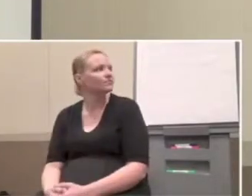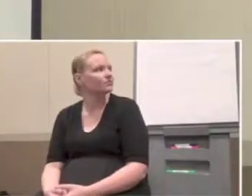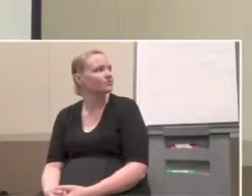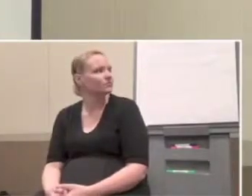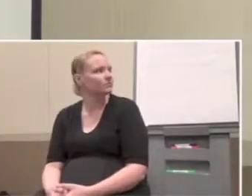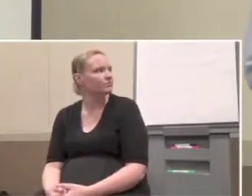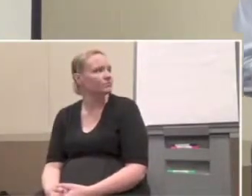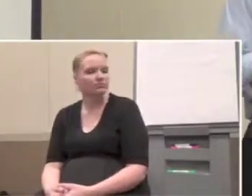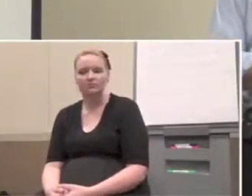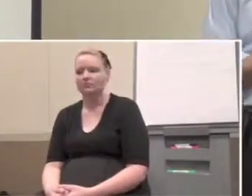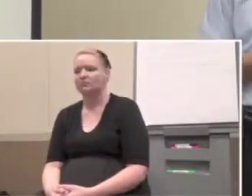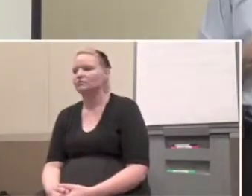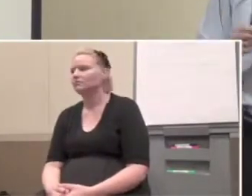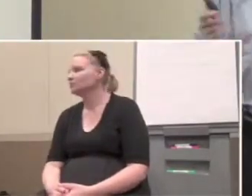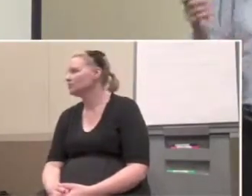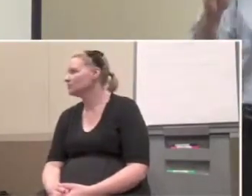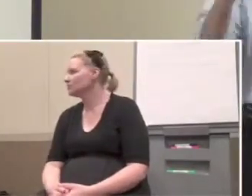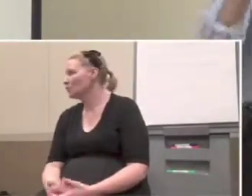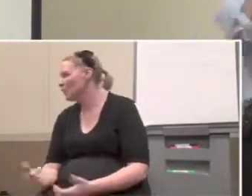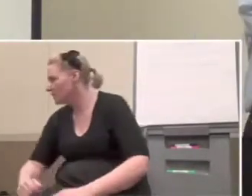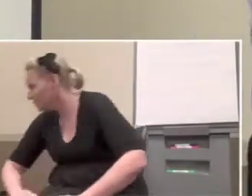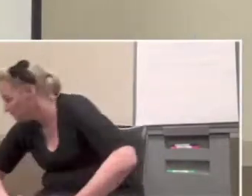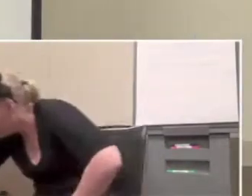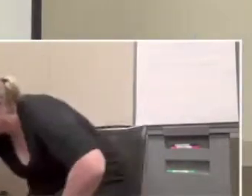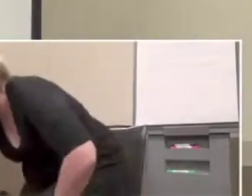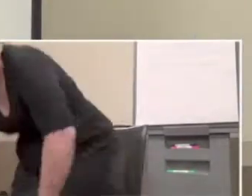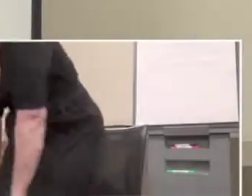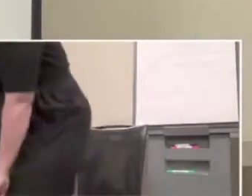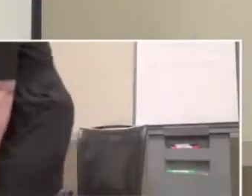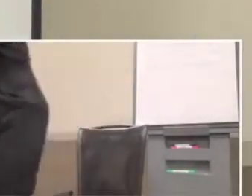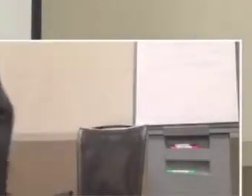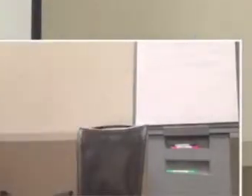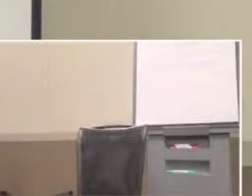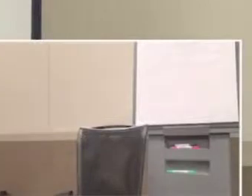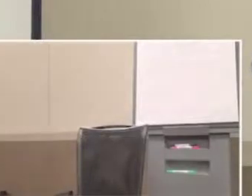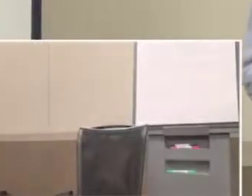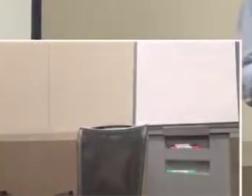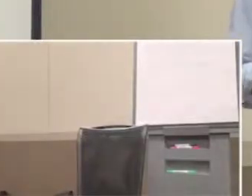When you use absolutes, and I'm not talking the vodka here.